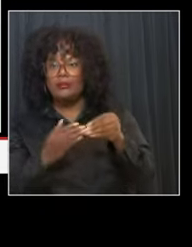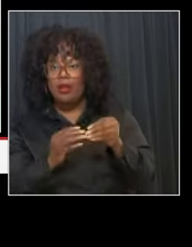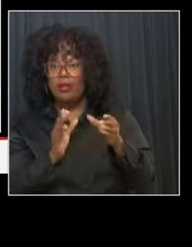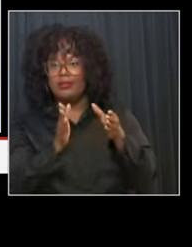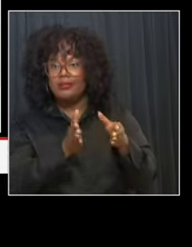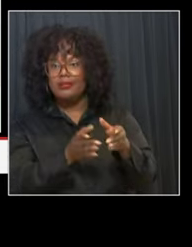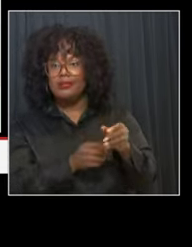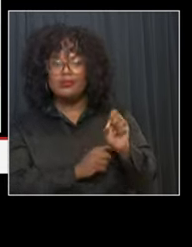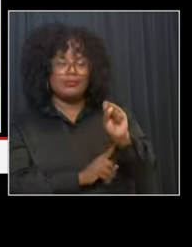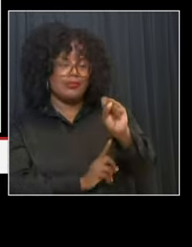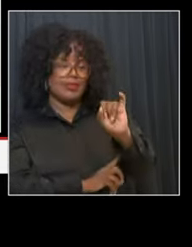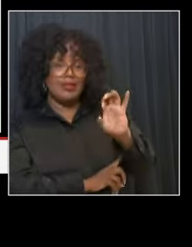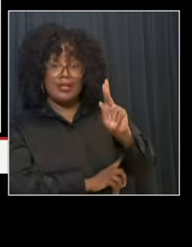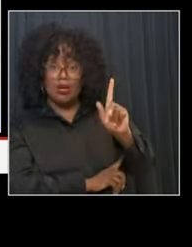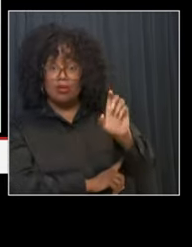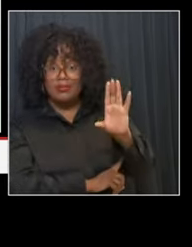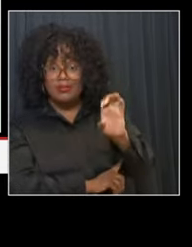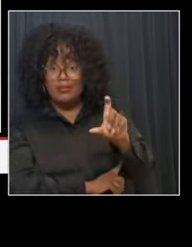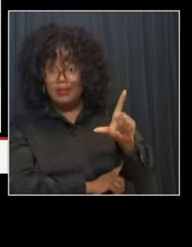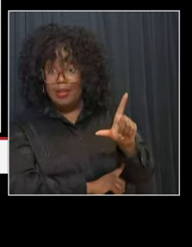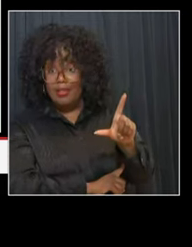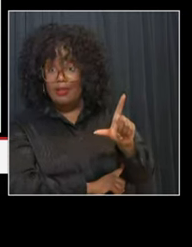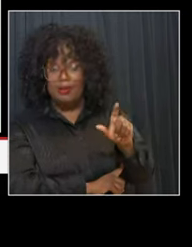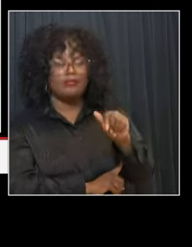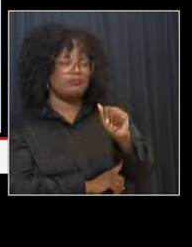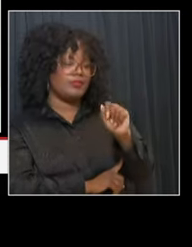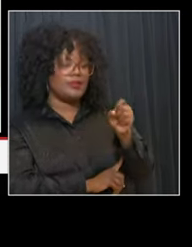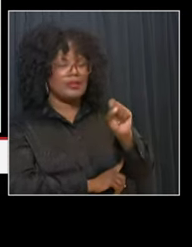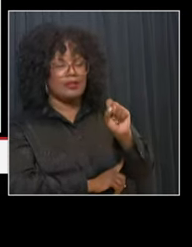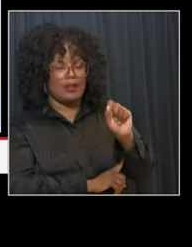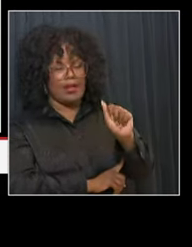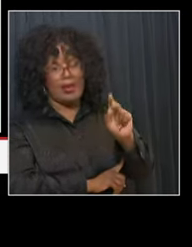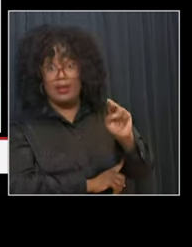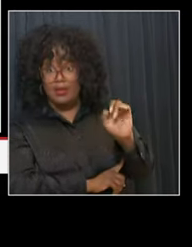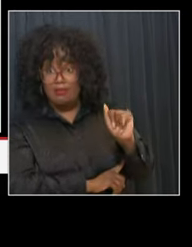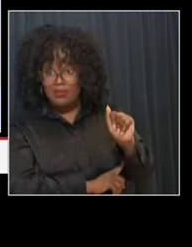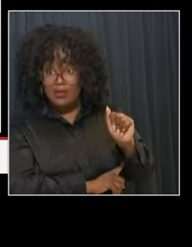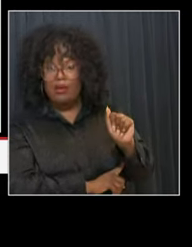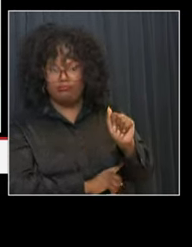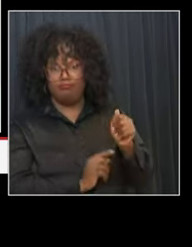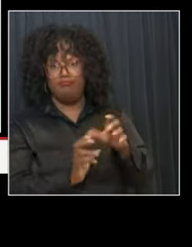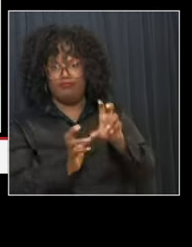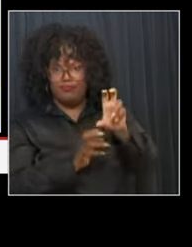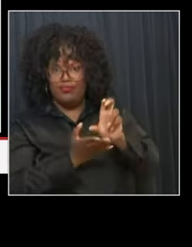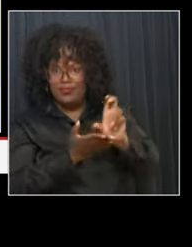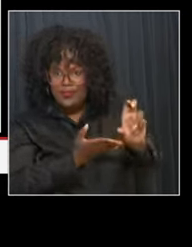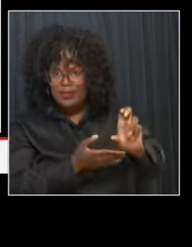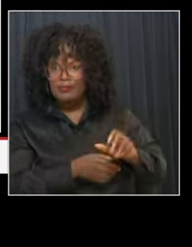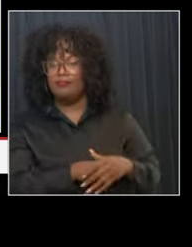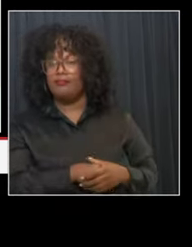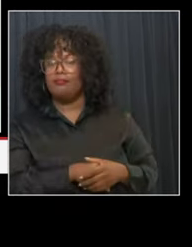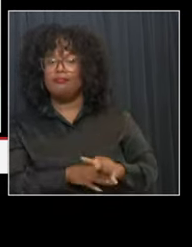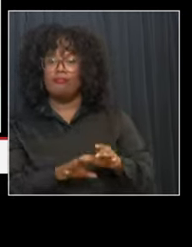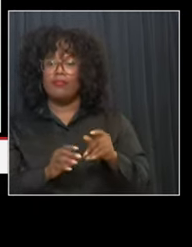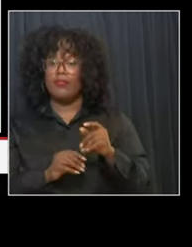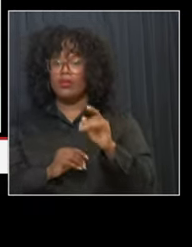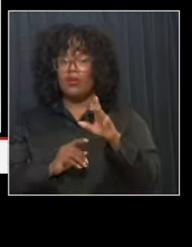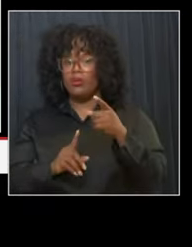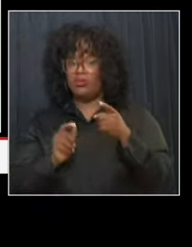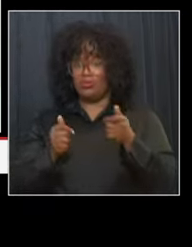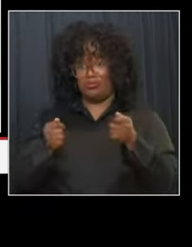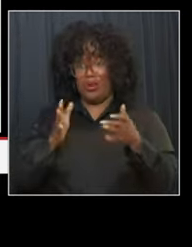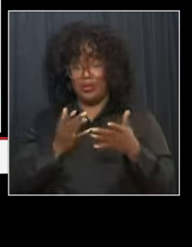not visited. It is incredible. The director, Bennett, has done a tremendous job. $3.9 million, it's a beautiful